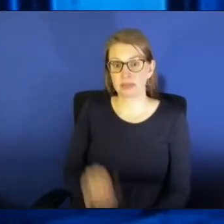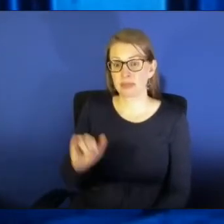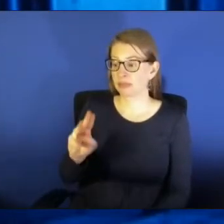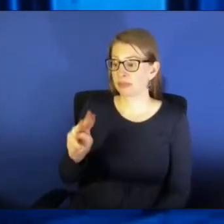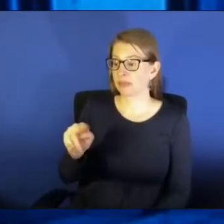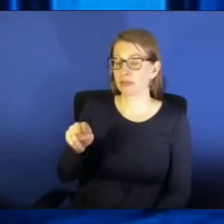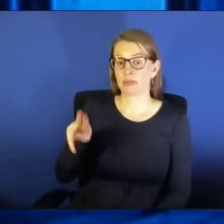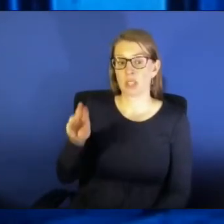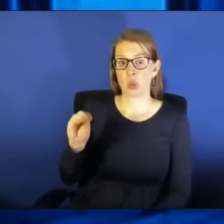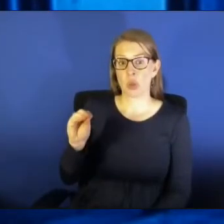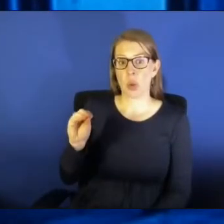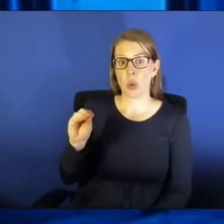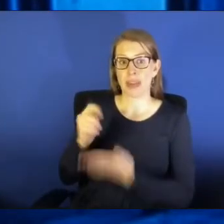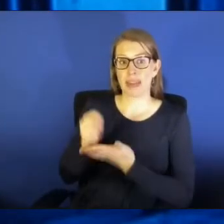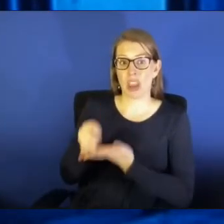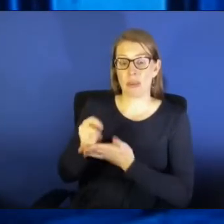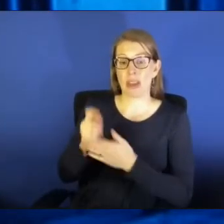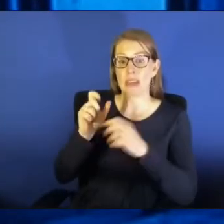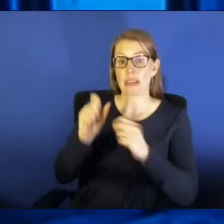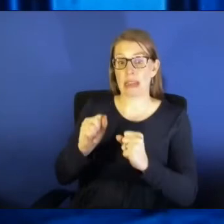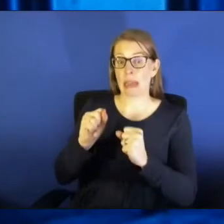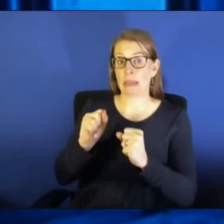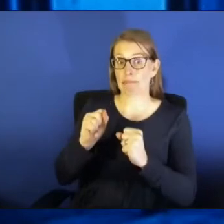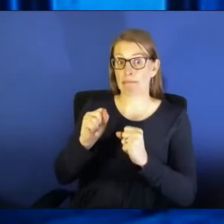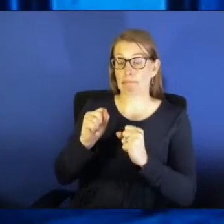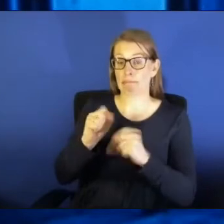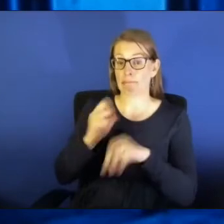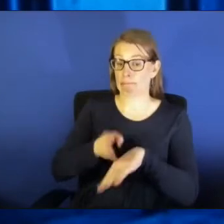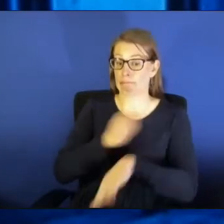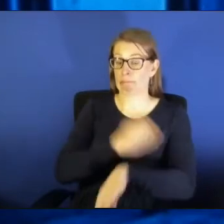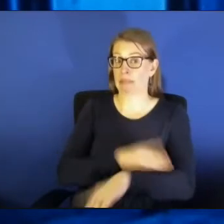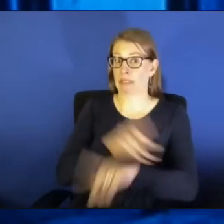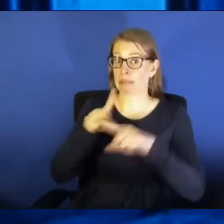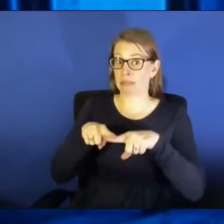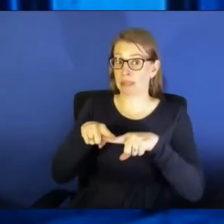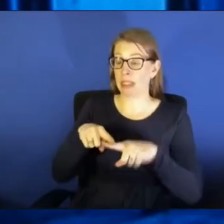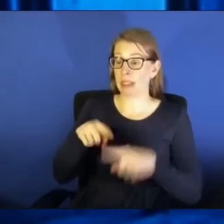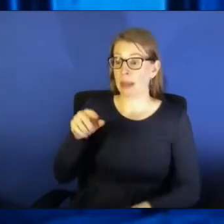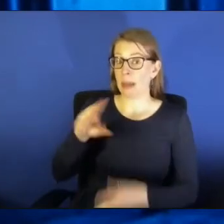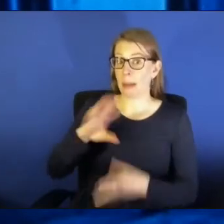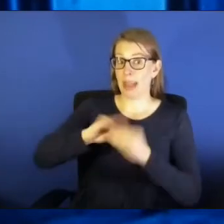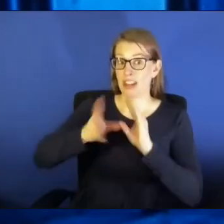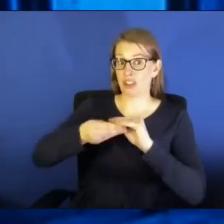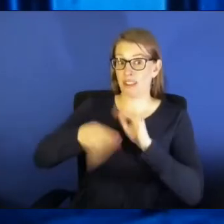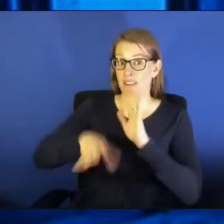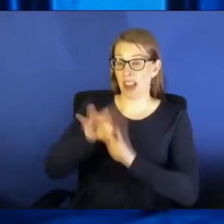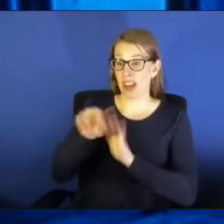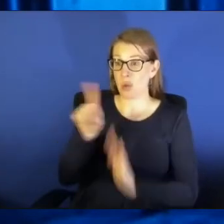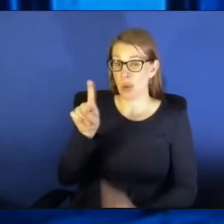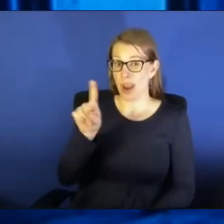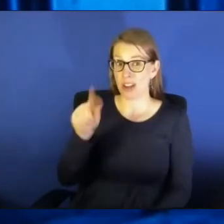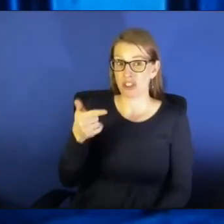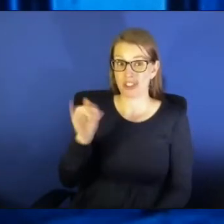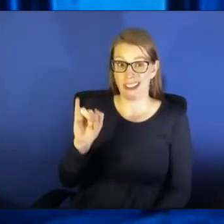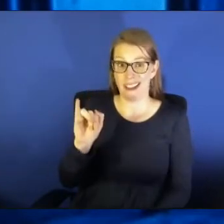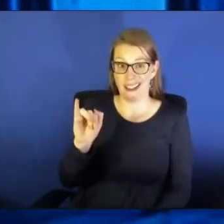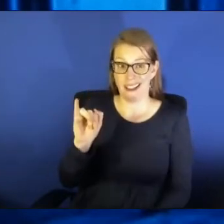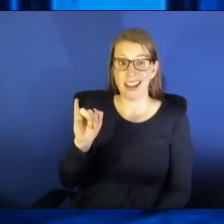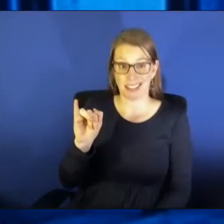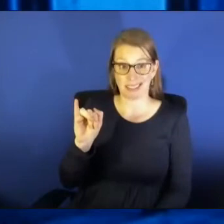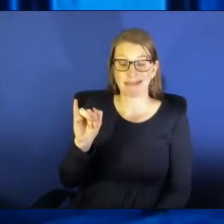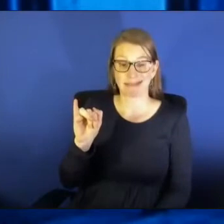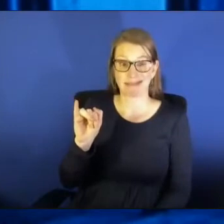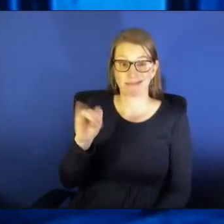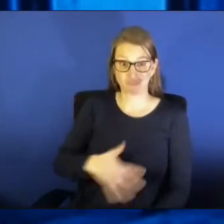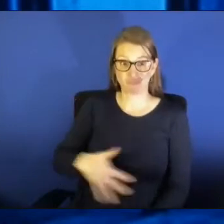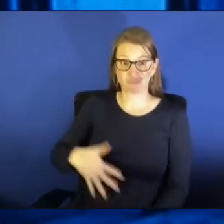greater depending upon the bacteria that are located in the GI tract. And it's not all bacteria.